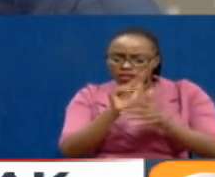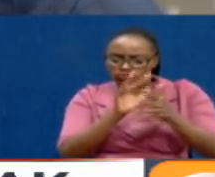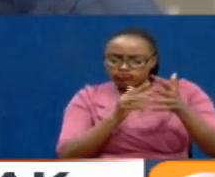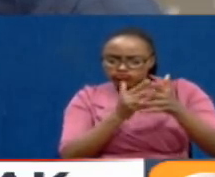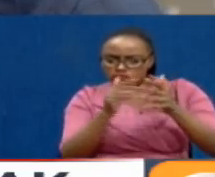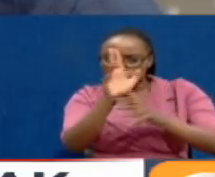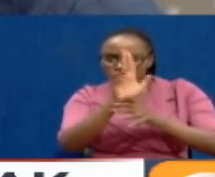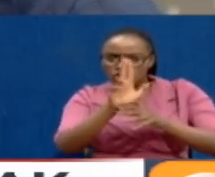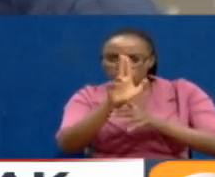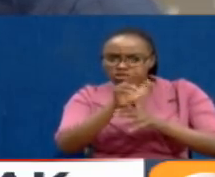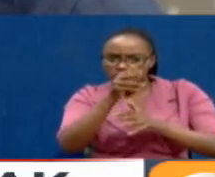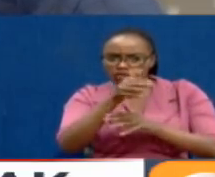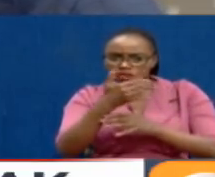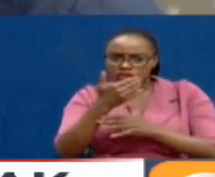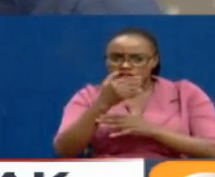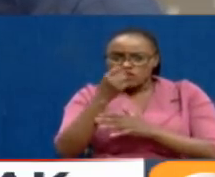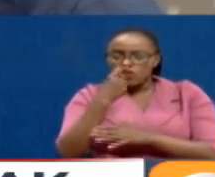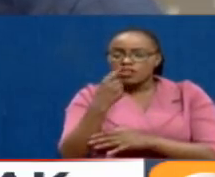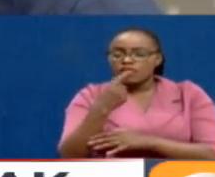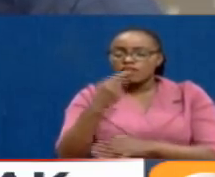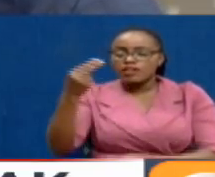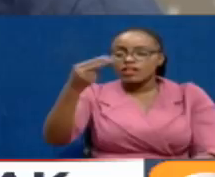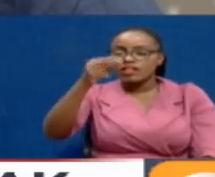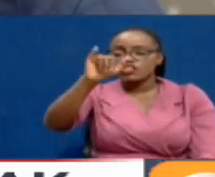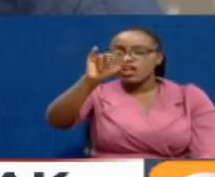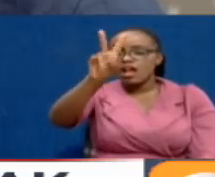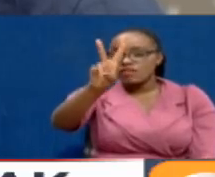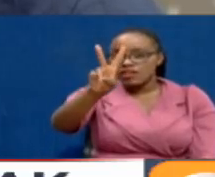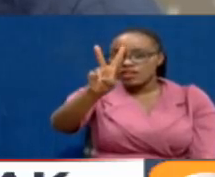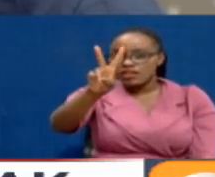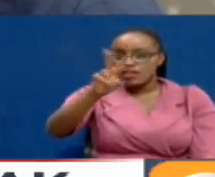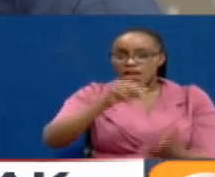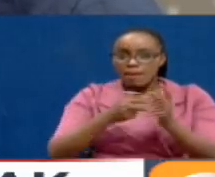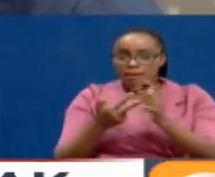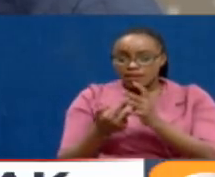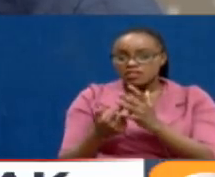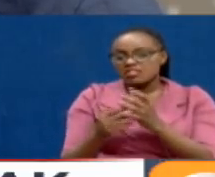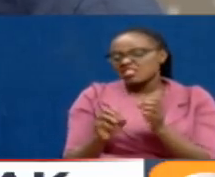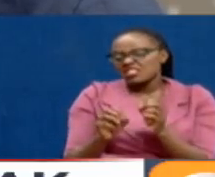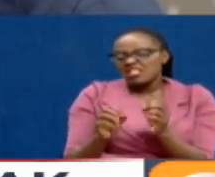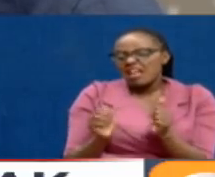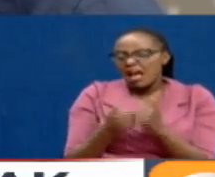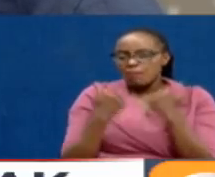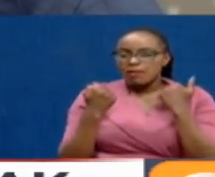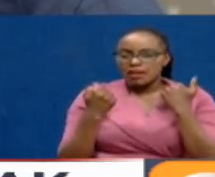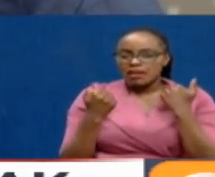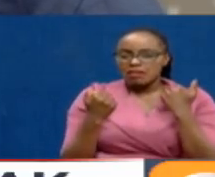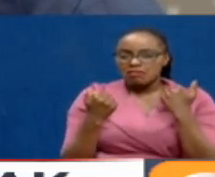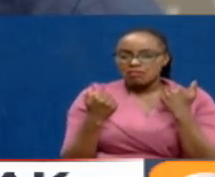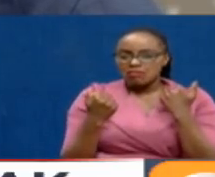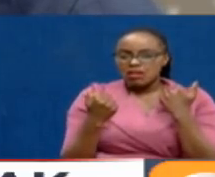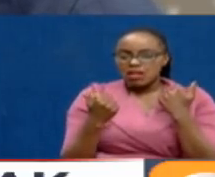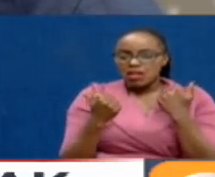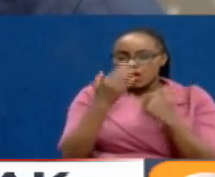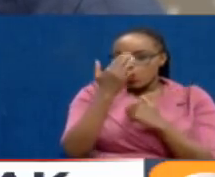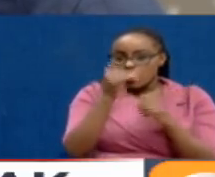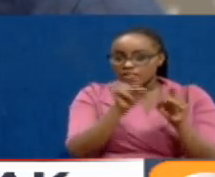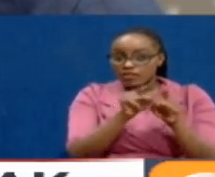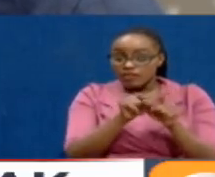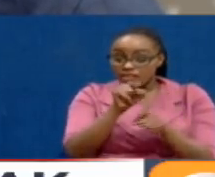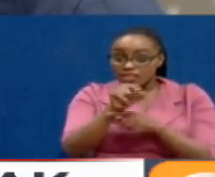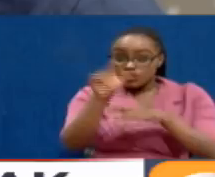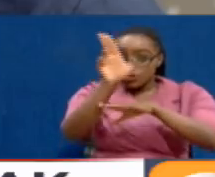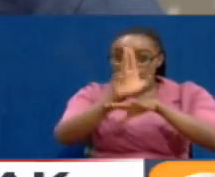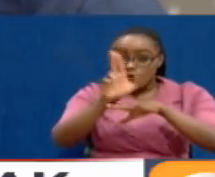that we use, or that is targeted for treatment in HIV. It's totally coincidental, and it's because the enzymes that these viruses